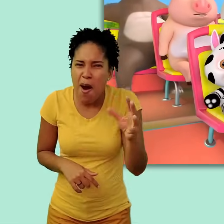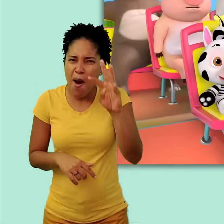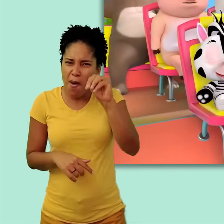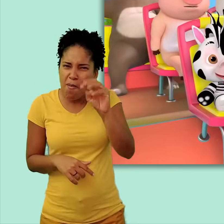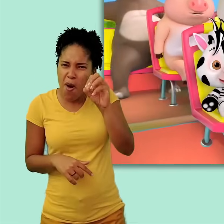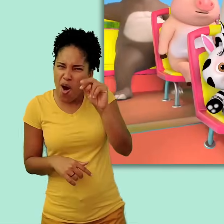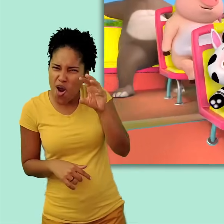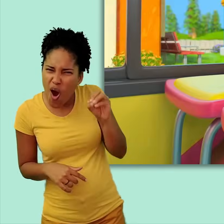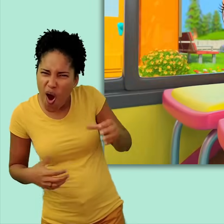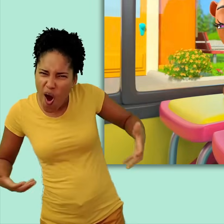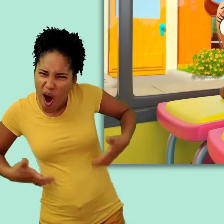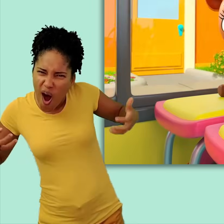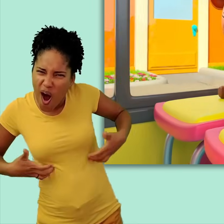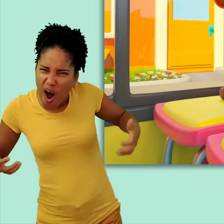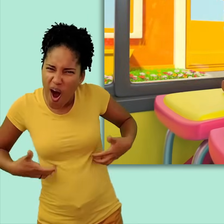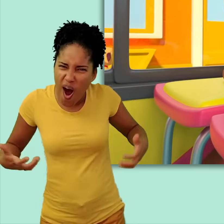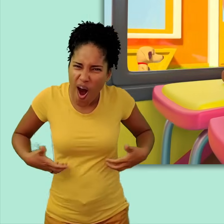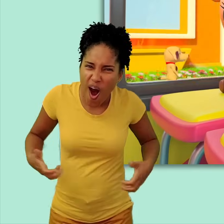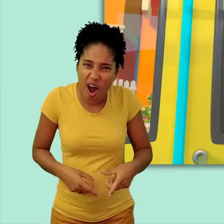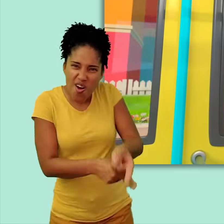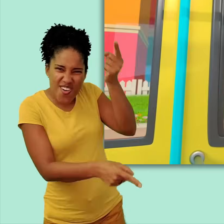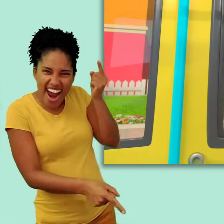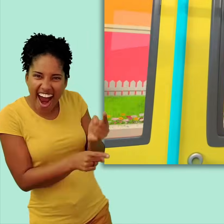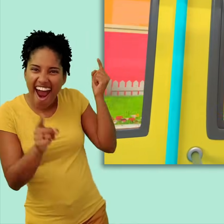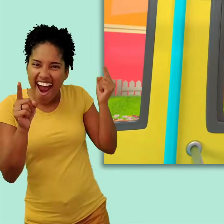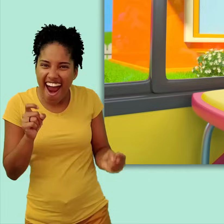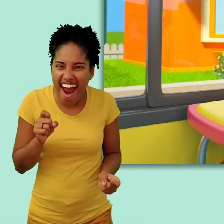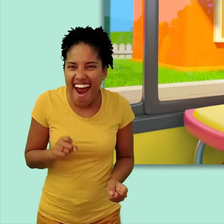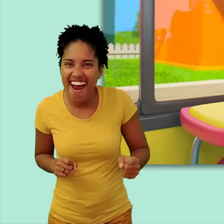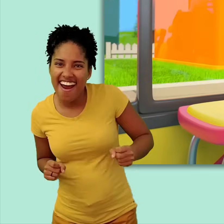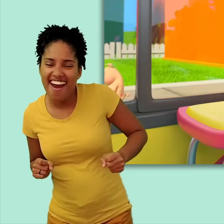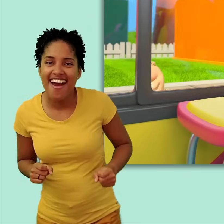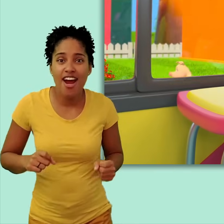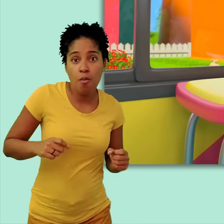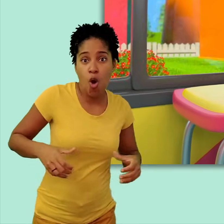I know! It's a monkey! That's right!